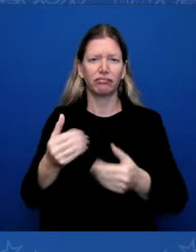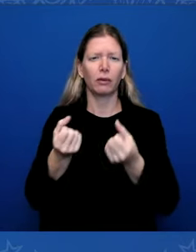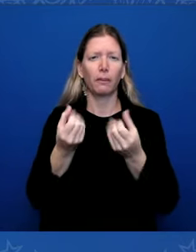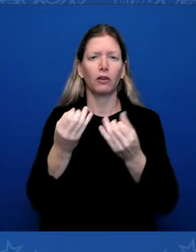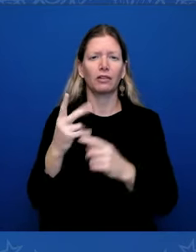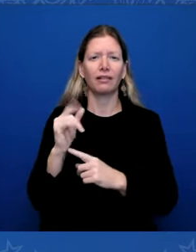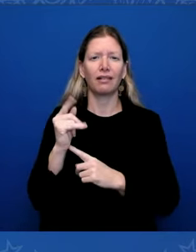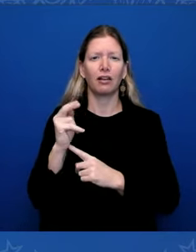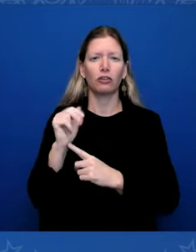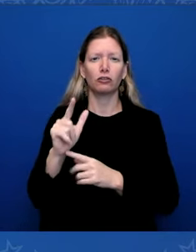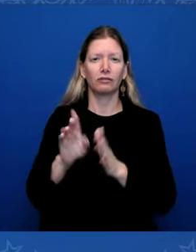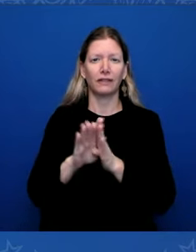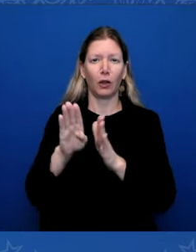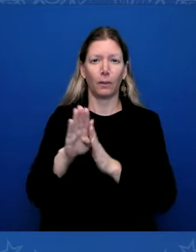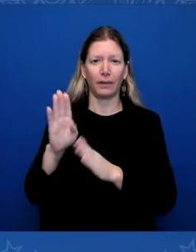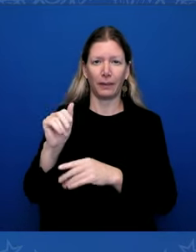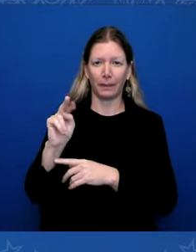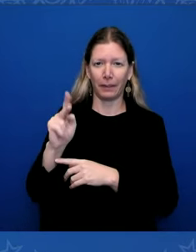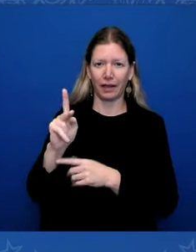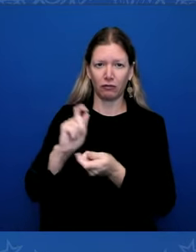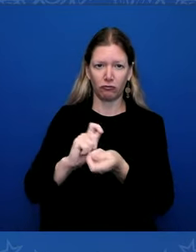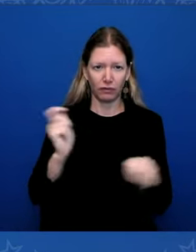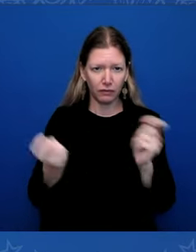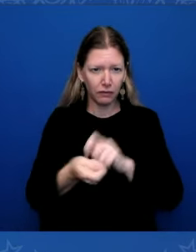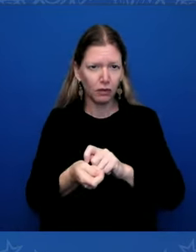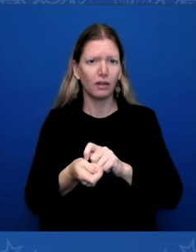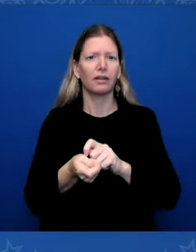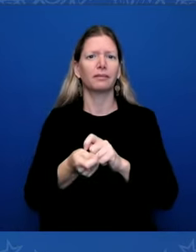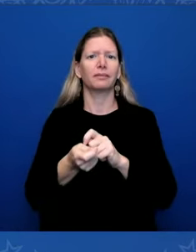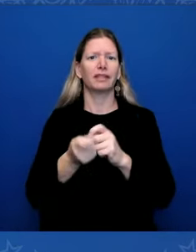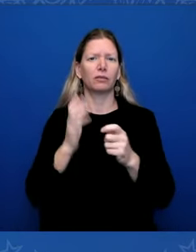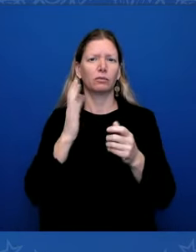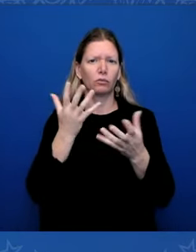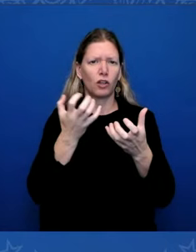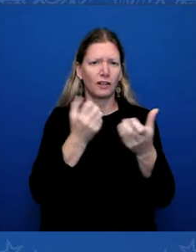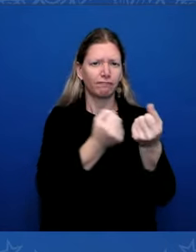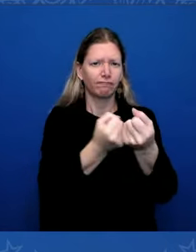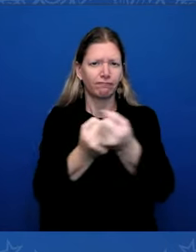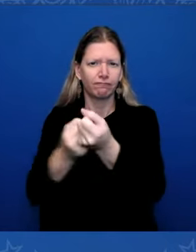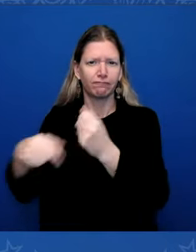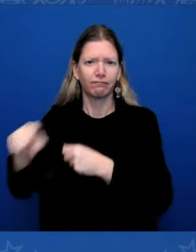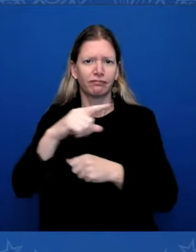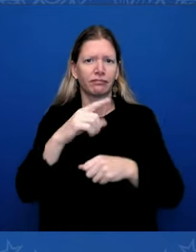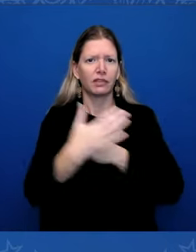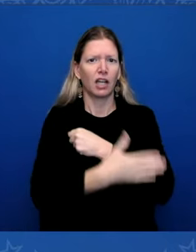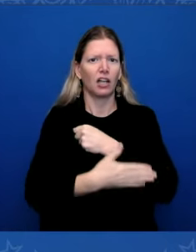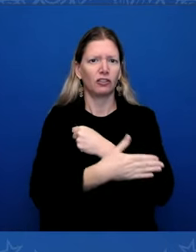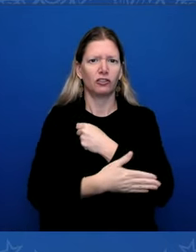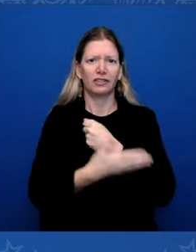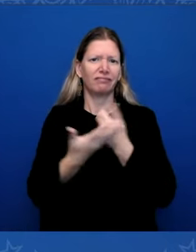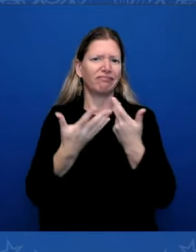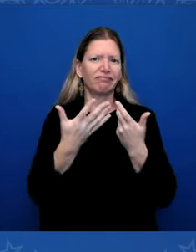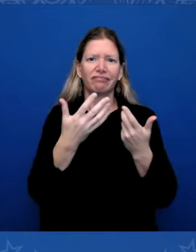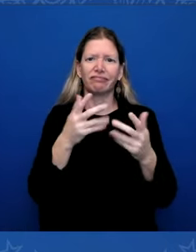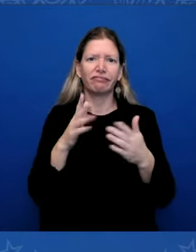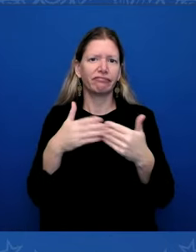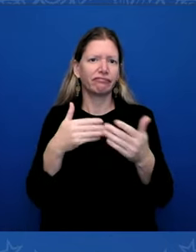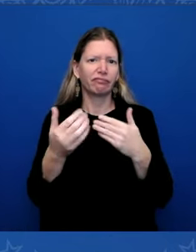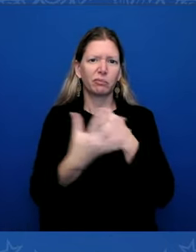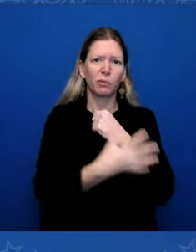couldn't qualify before, debt relief, and increased infrastructure needs, not only in the Global South, but other parts of the world as